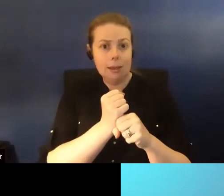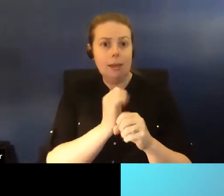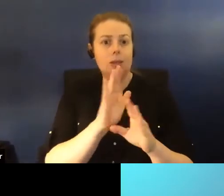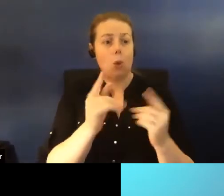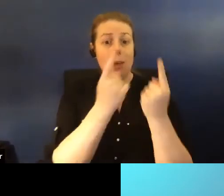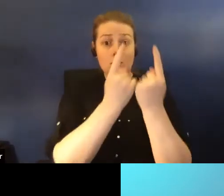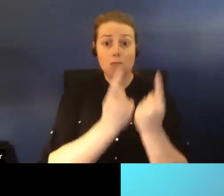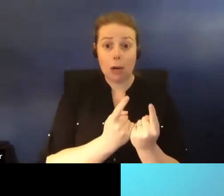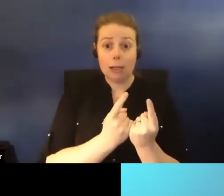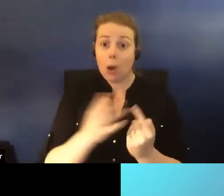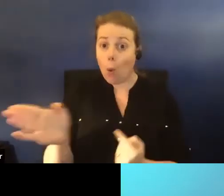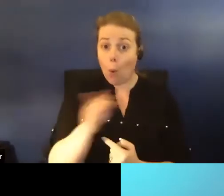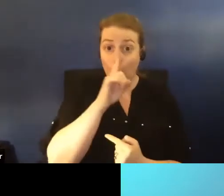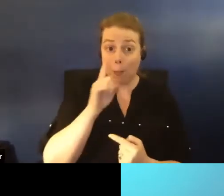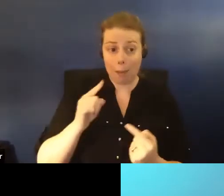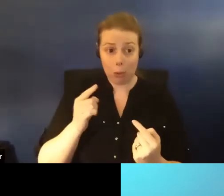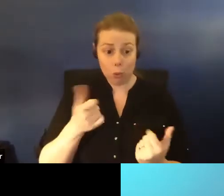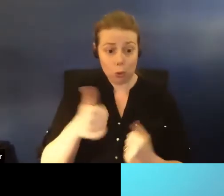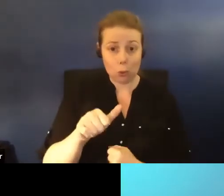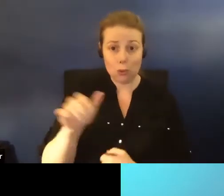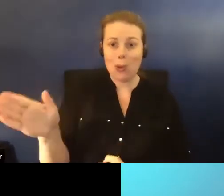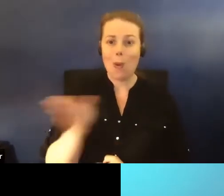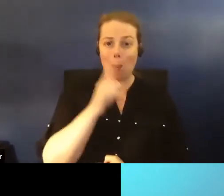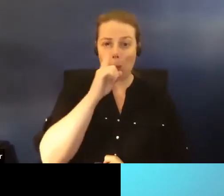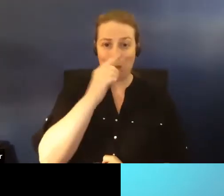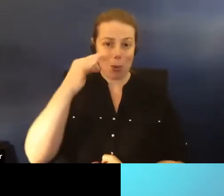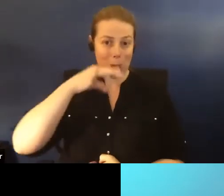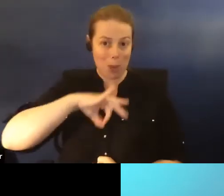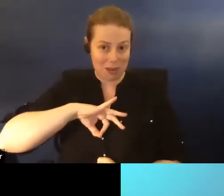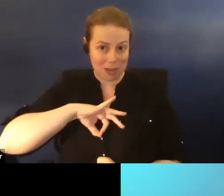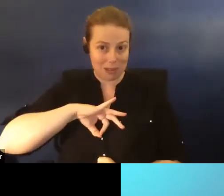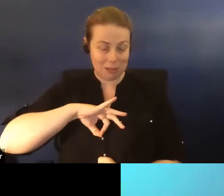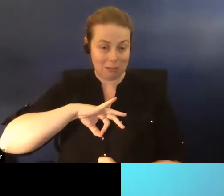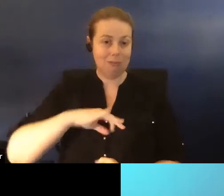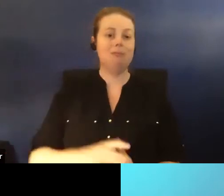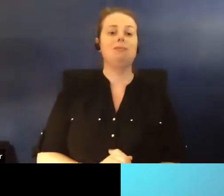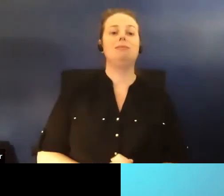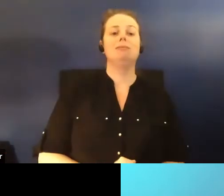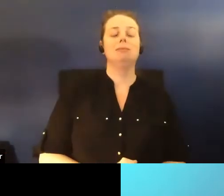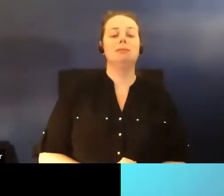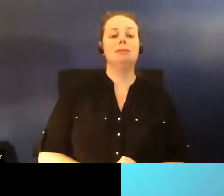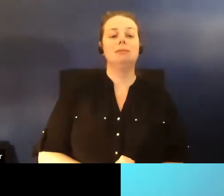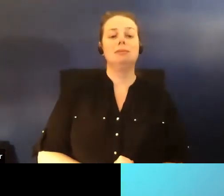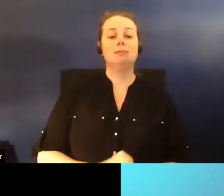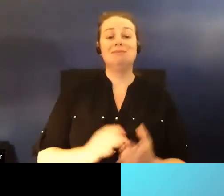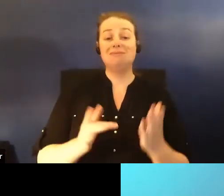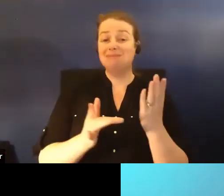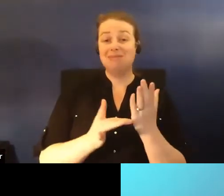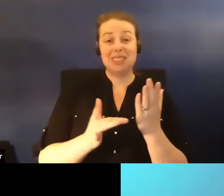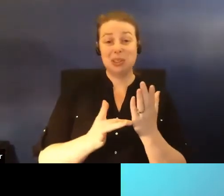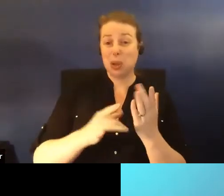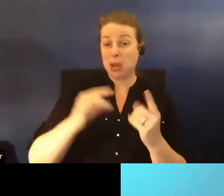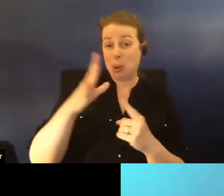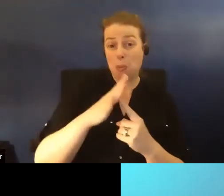all and benefit everyone. Technology now plays a major role in everyday life